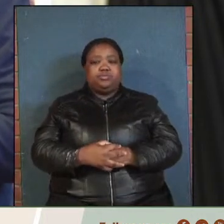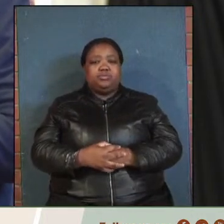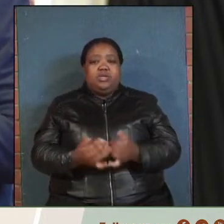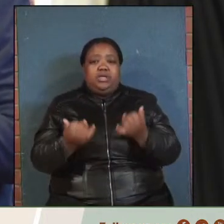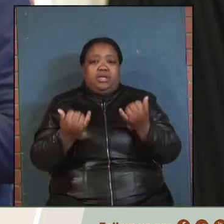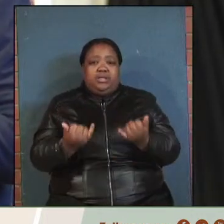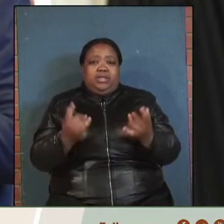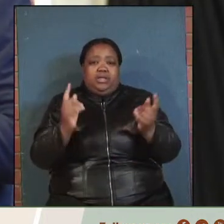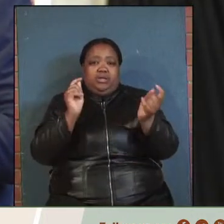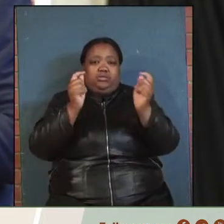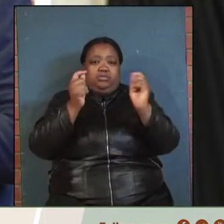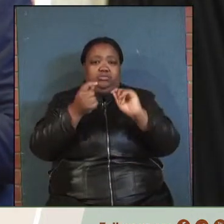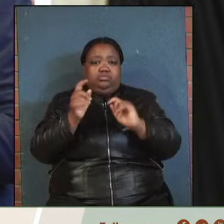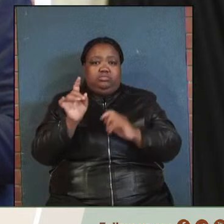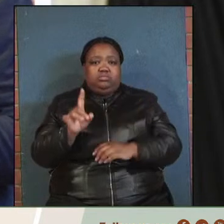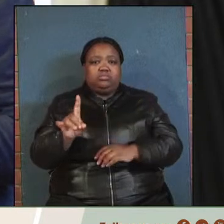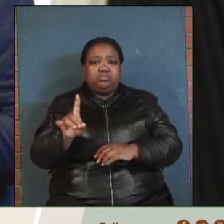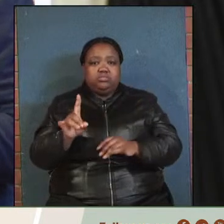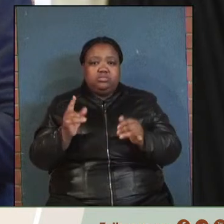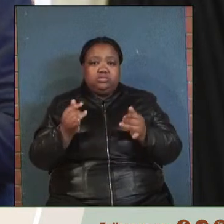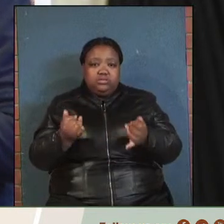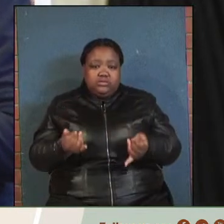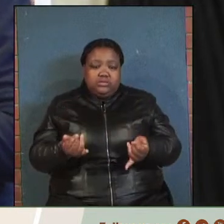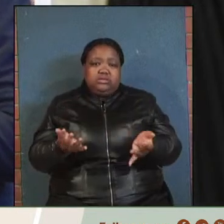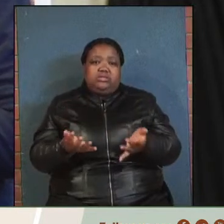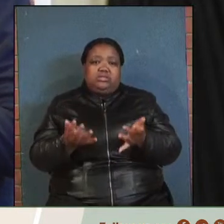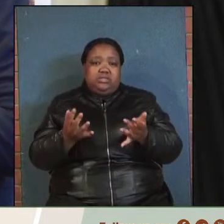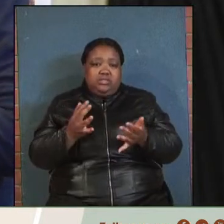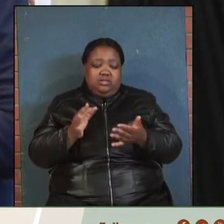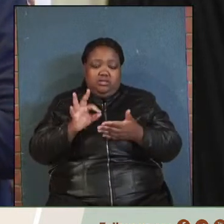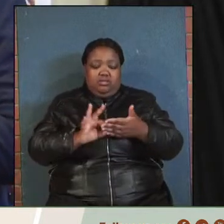changed in terms of our elections?